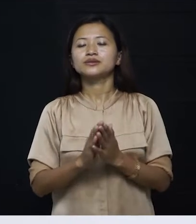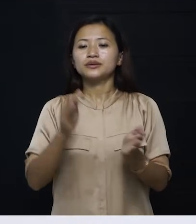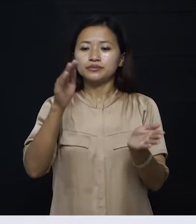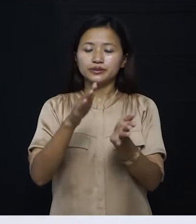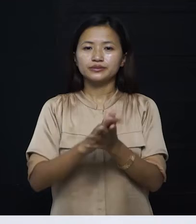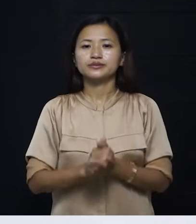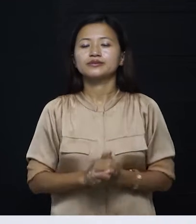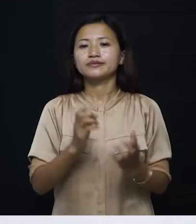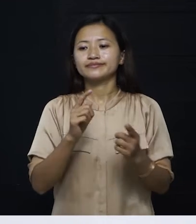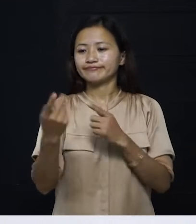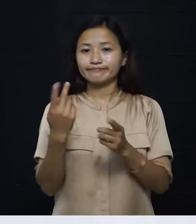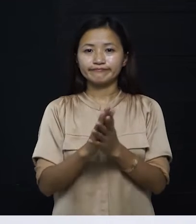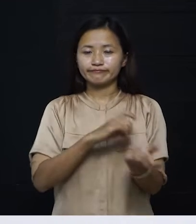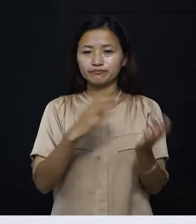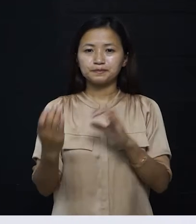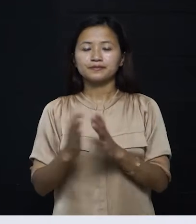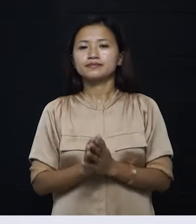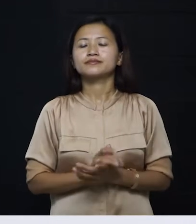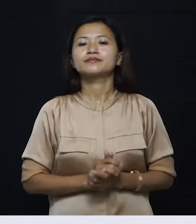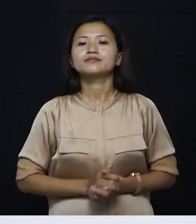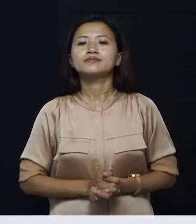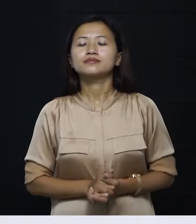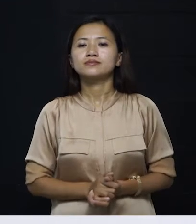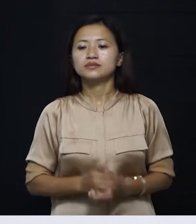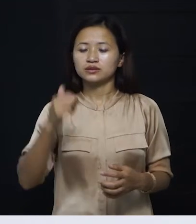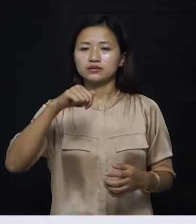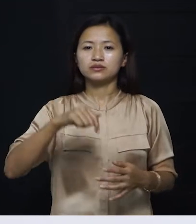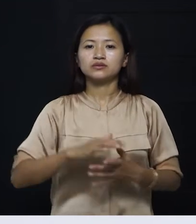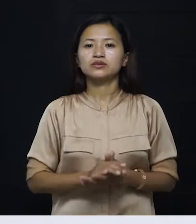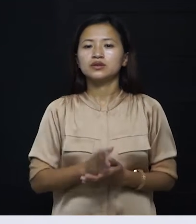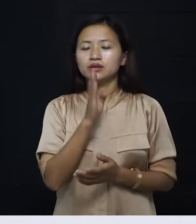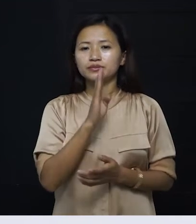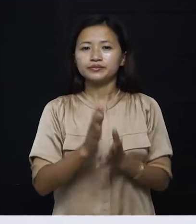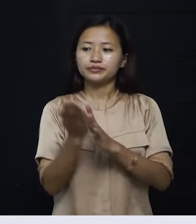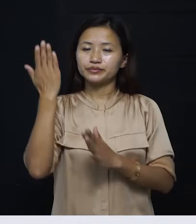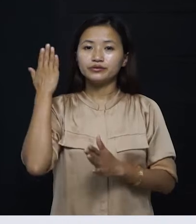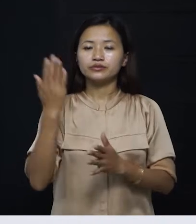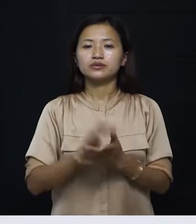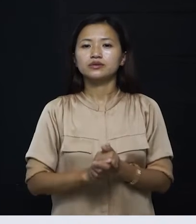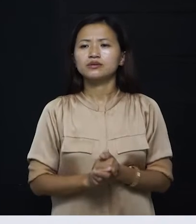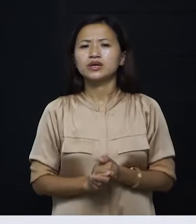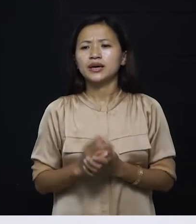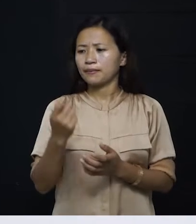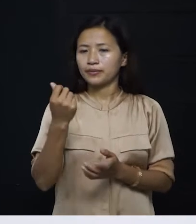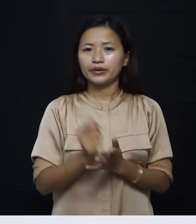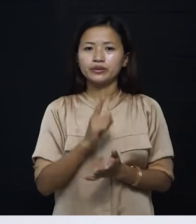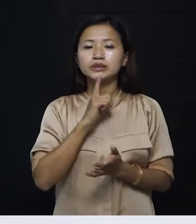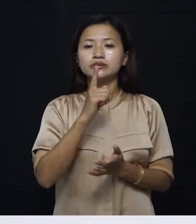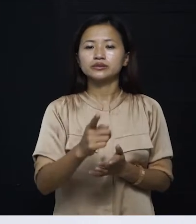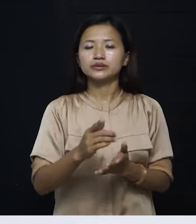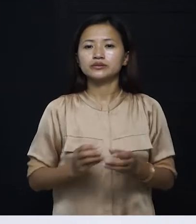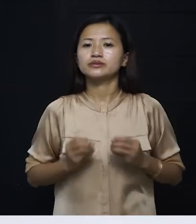So that is called as money, okay? Now, before money was introduced